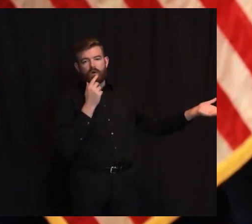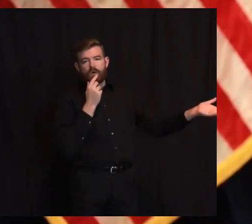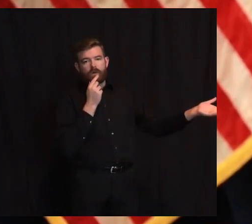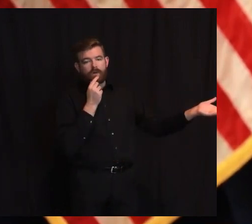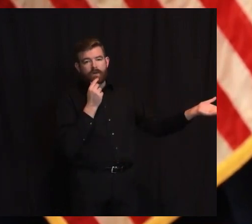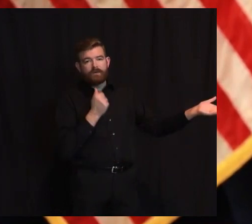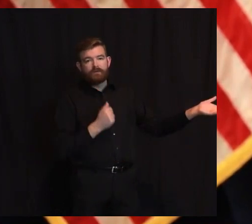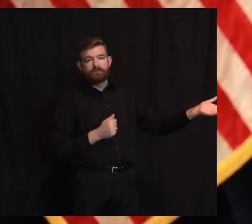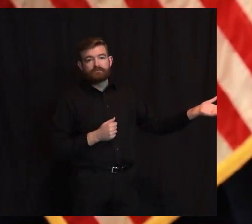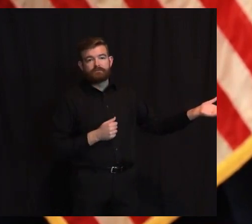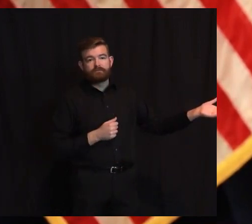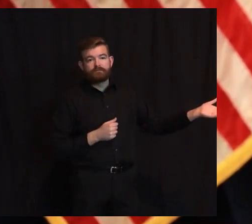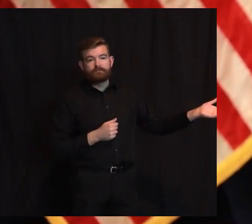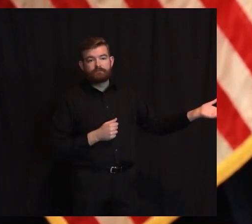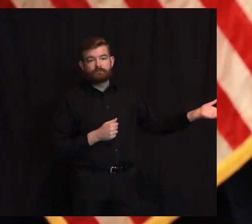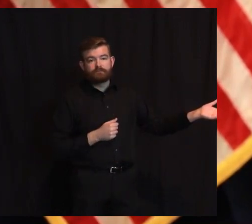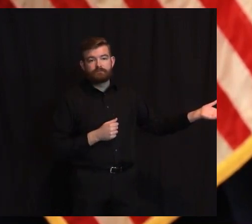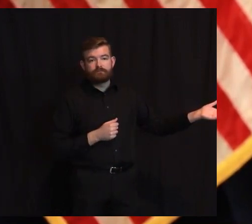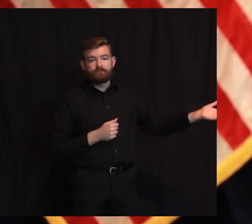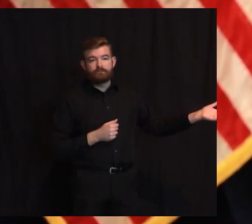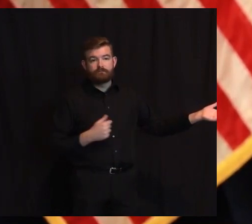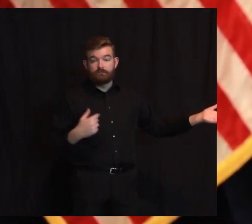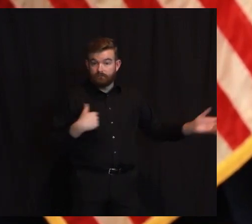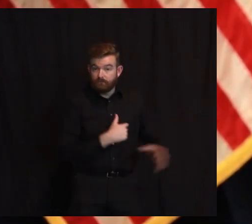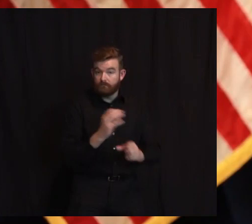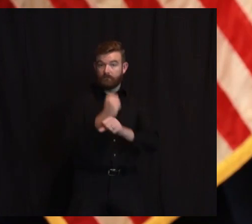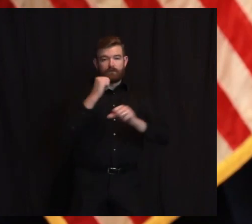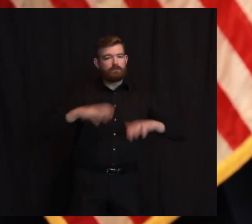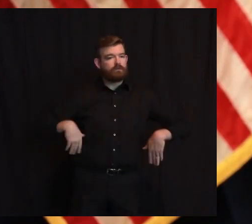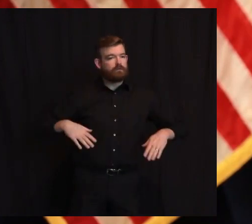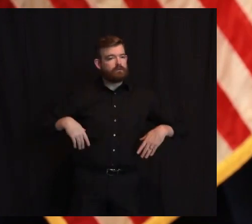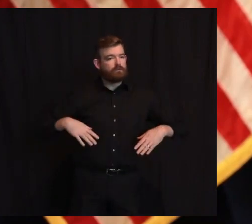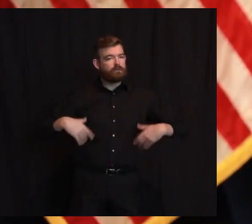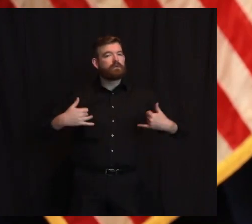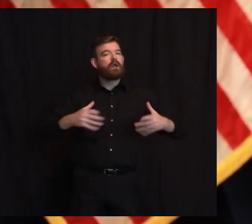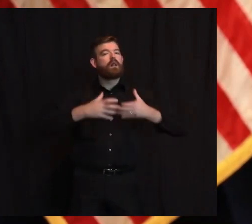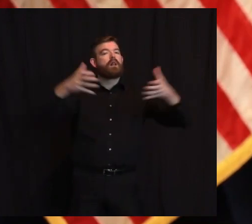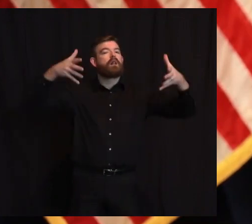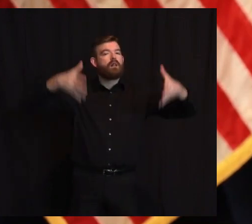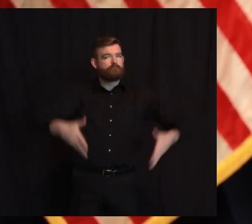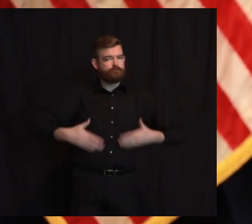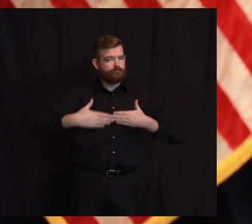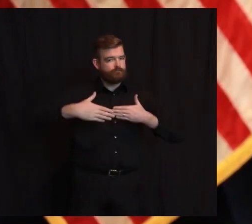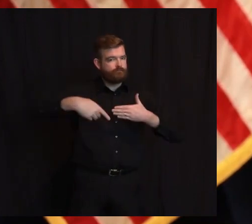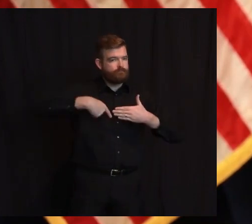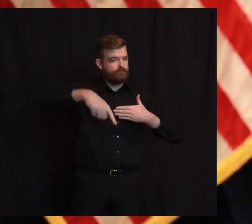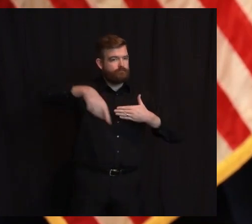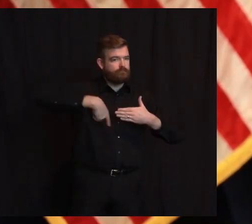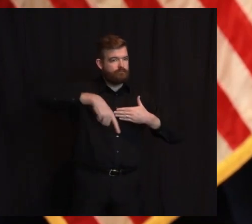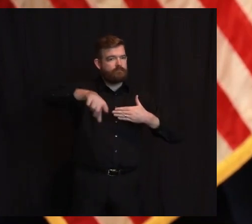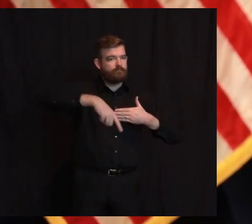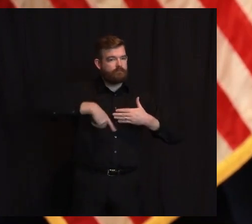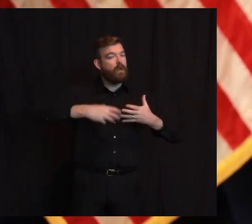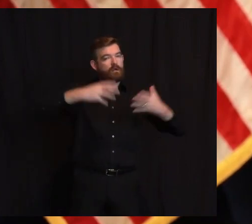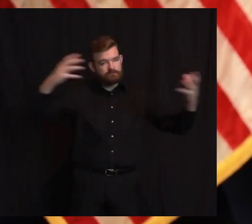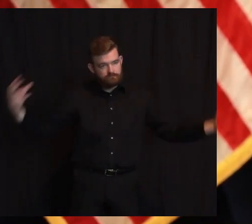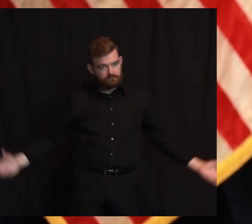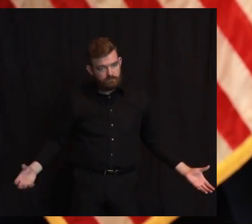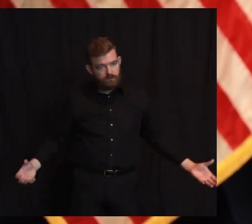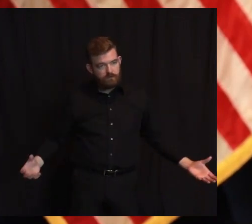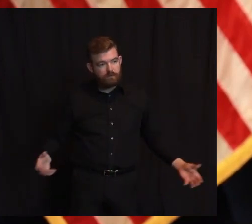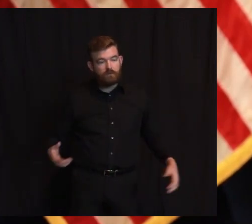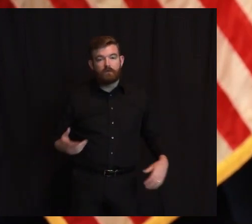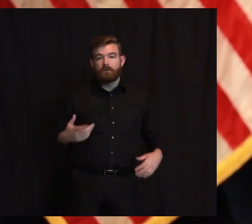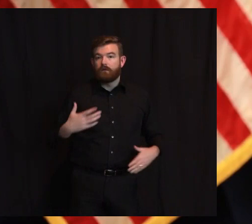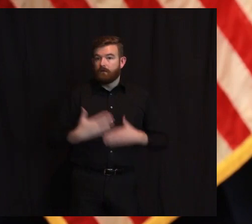not in the end zone yet. We still have a lot of miles ahead of us, a lot of road to travel, and a lot of decisions to